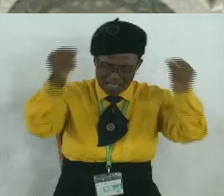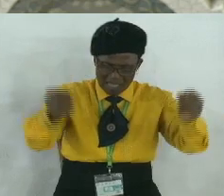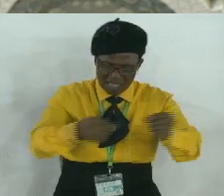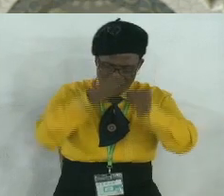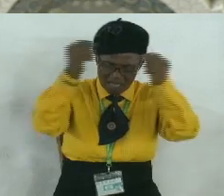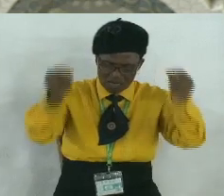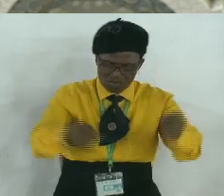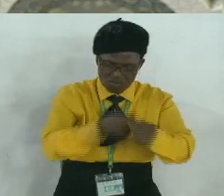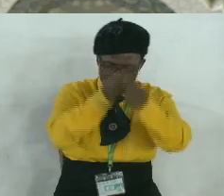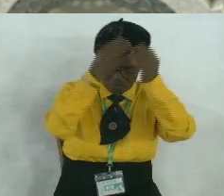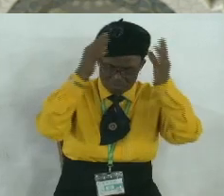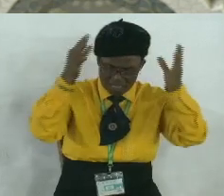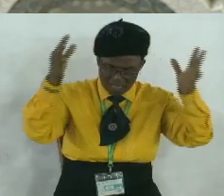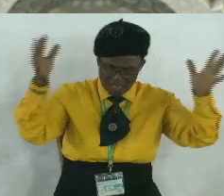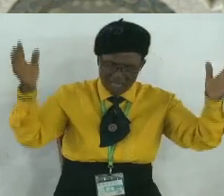Alleluia.